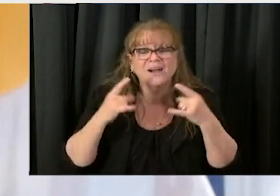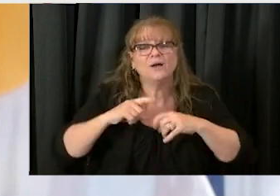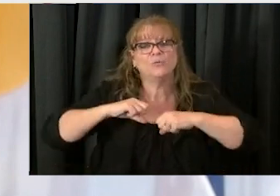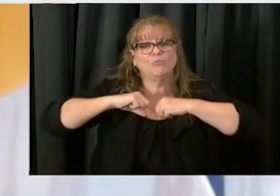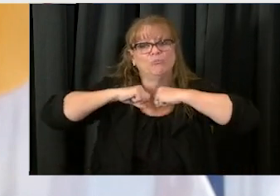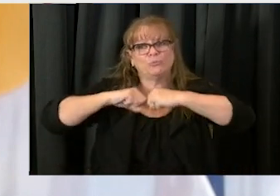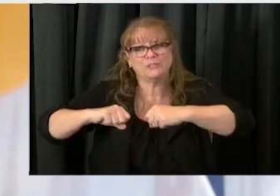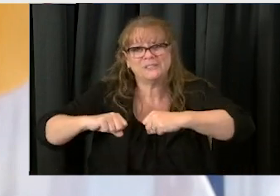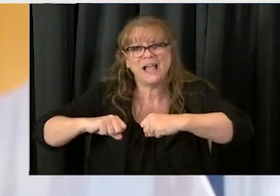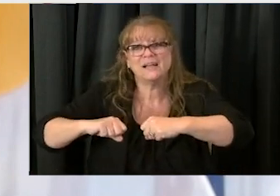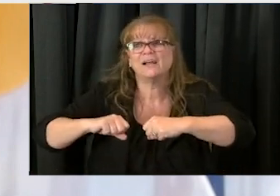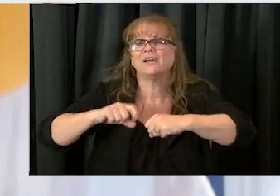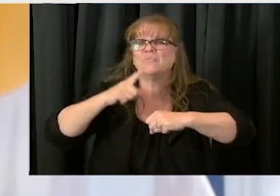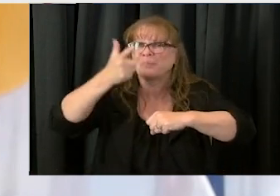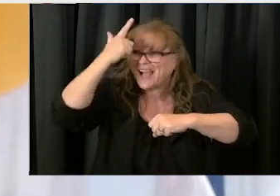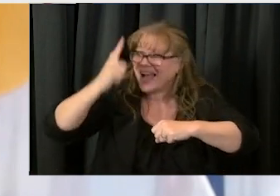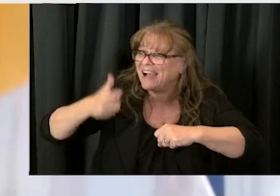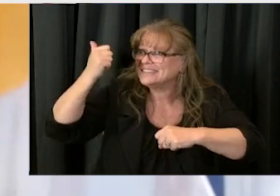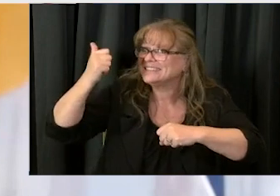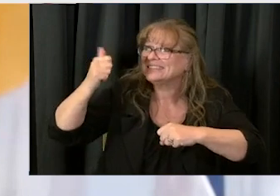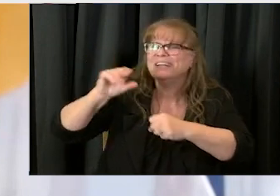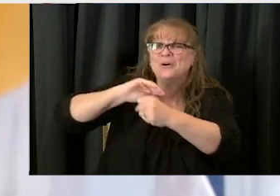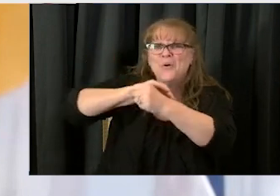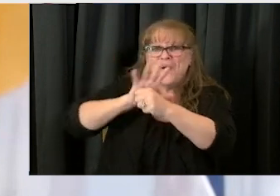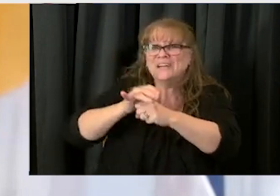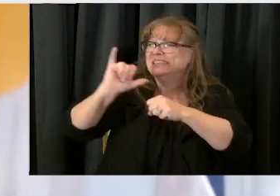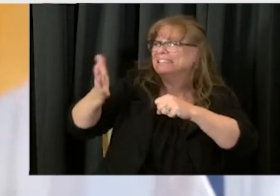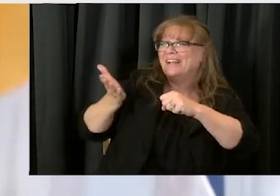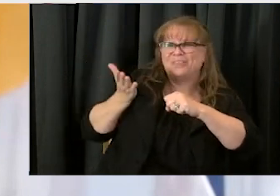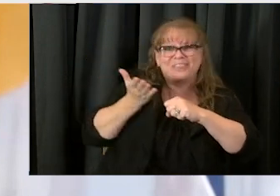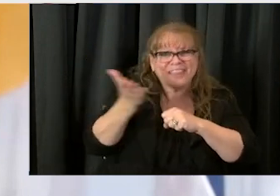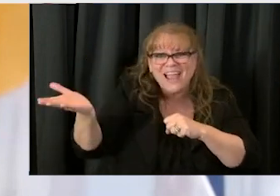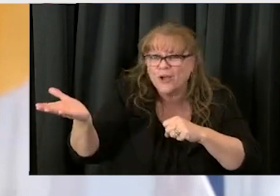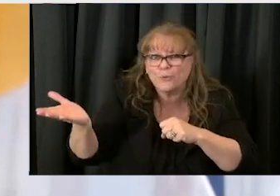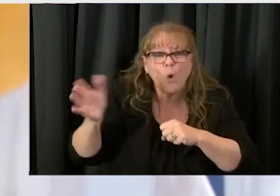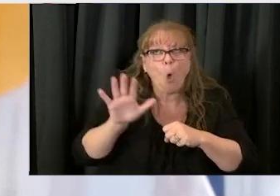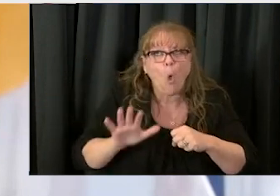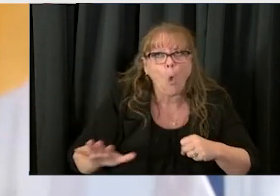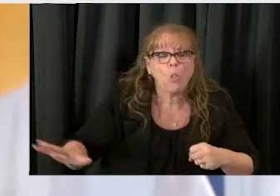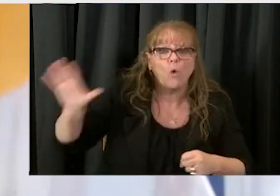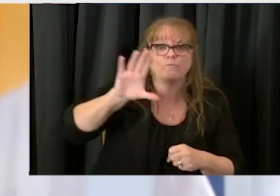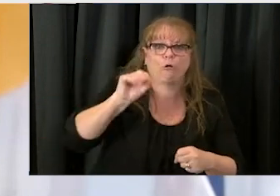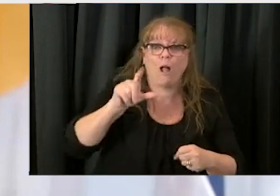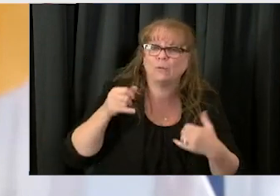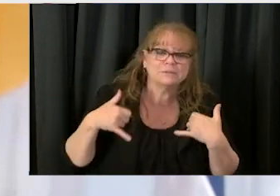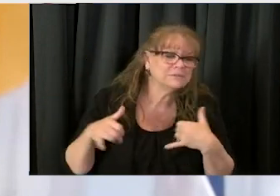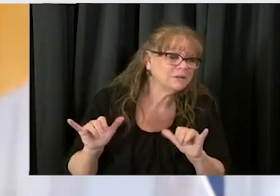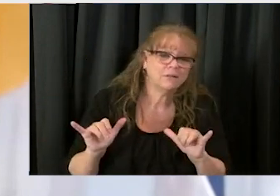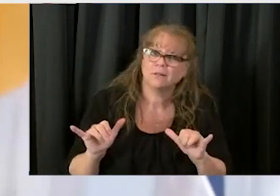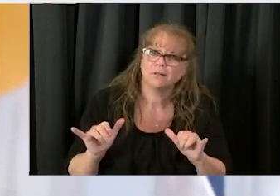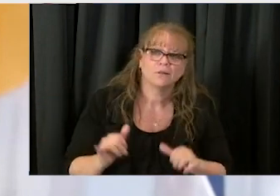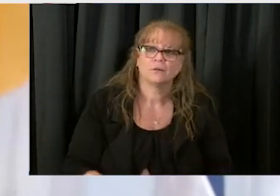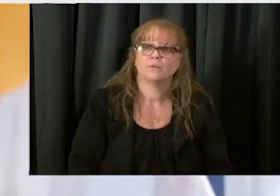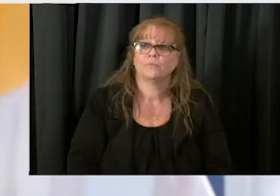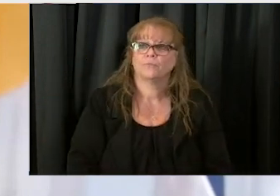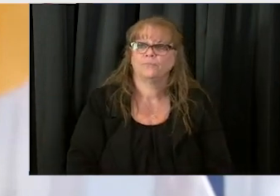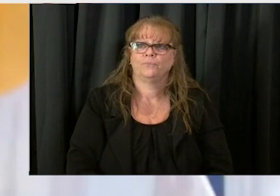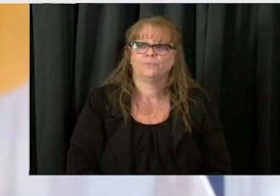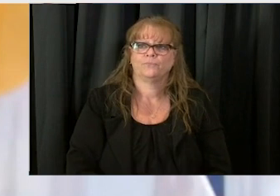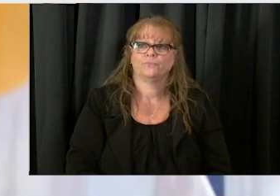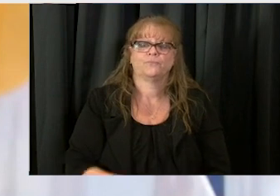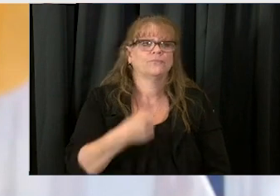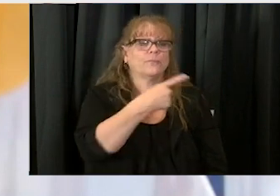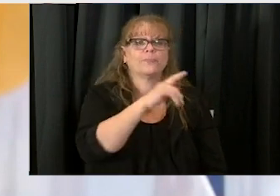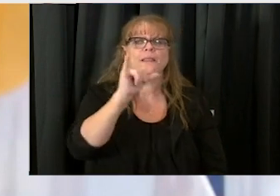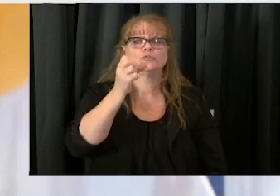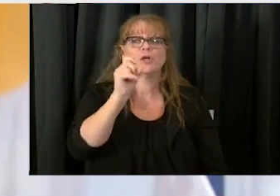Hey, Governor, Jesse at the Colorado Sun. One follow-up on the question that Aaron asked. Ms. Hunsaker-Ryan, is that 2 total cases or 2